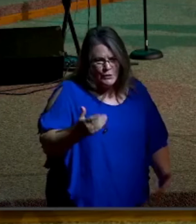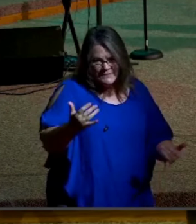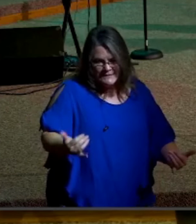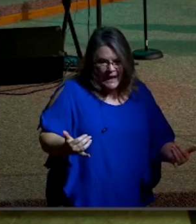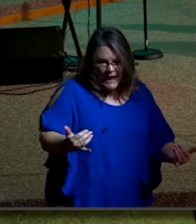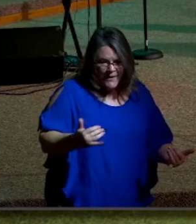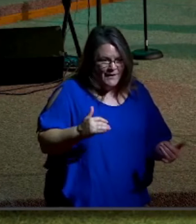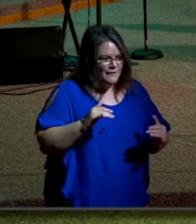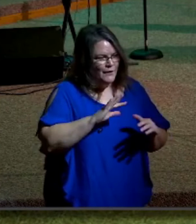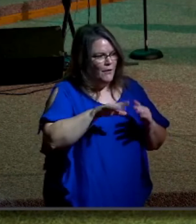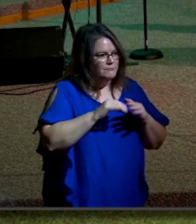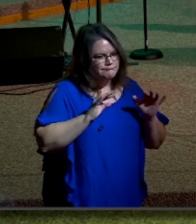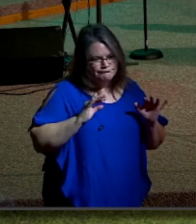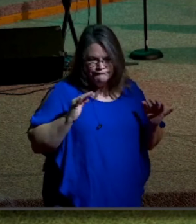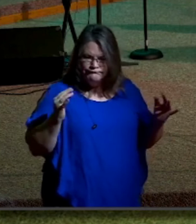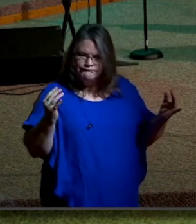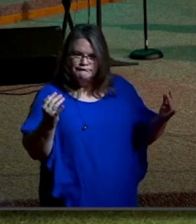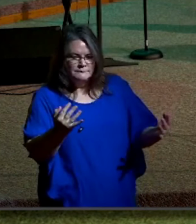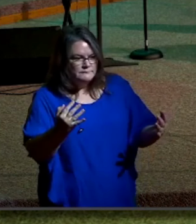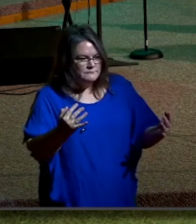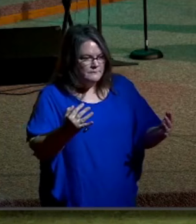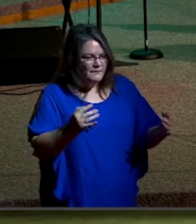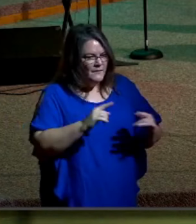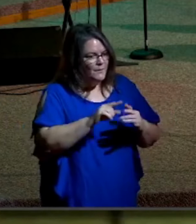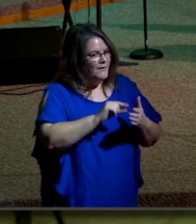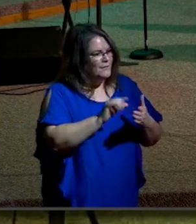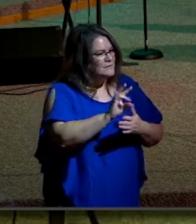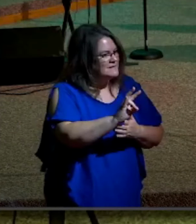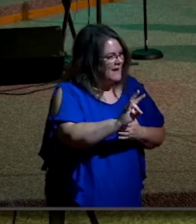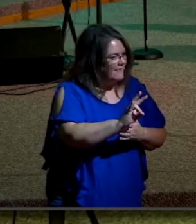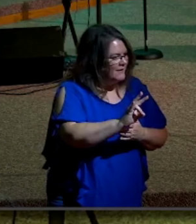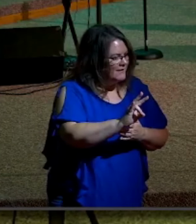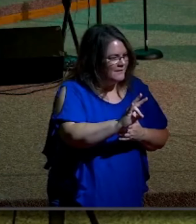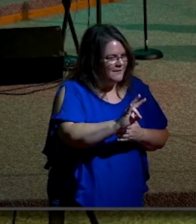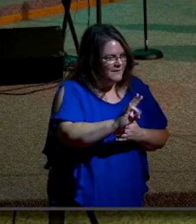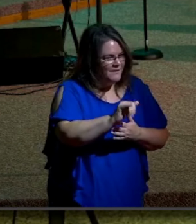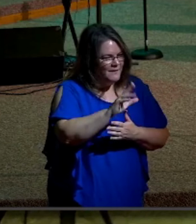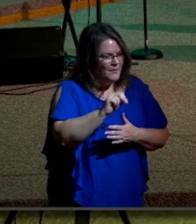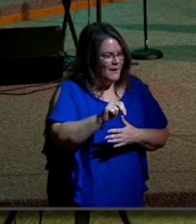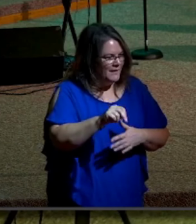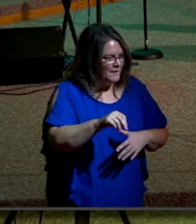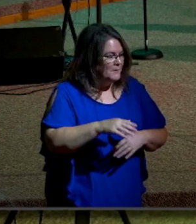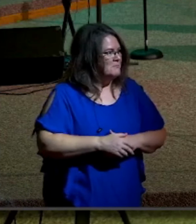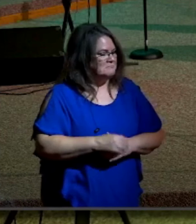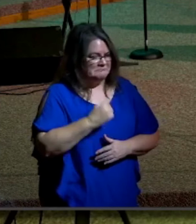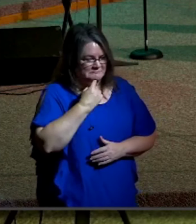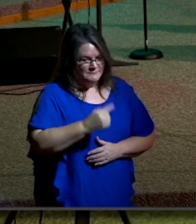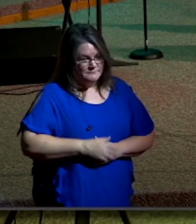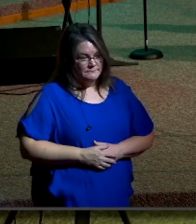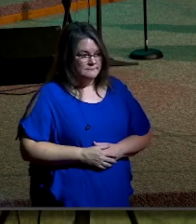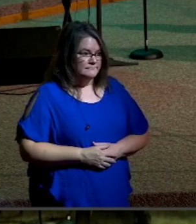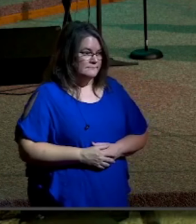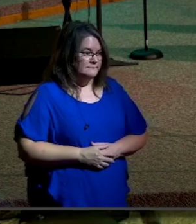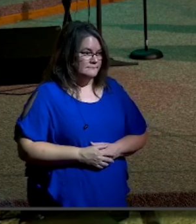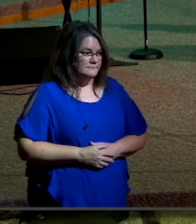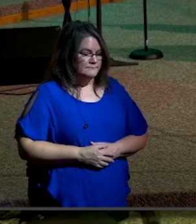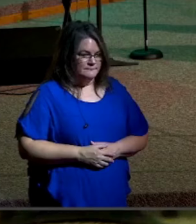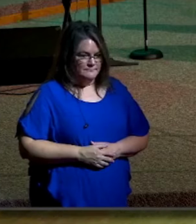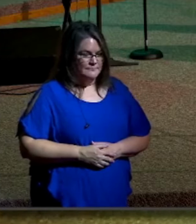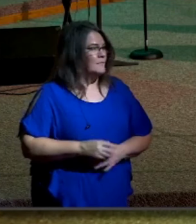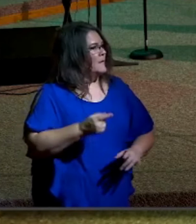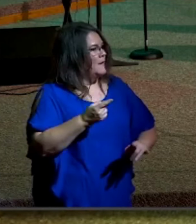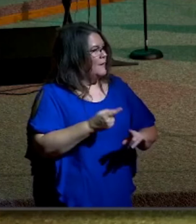gathered around. But verse 7, and Balaam took up his discourse and said, "From Aram,